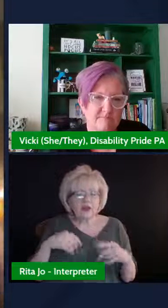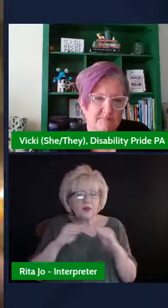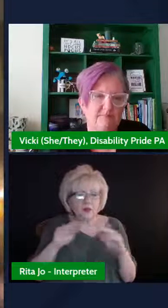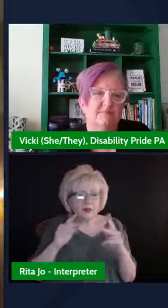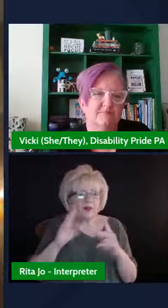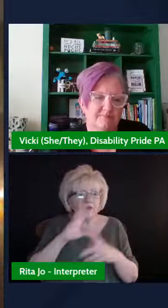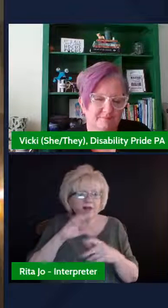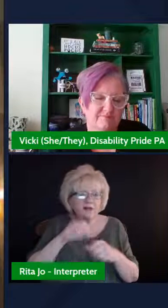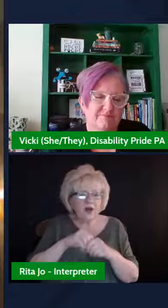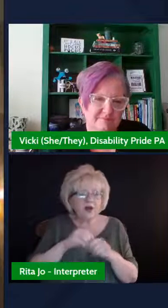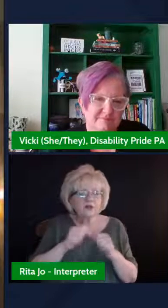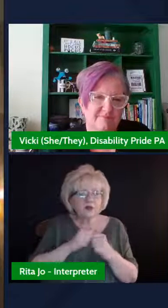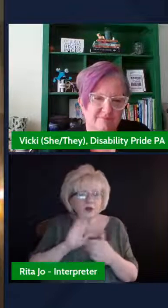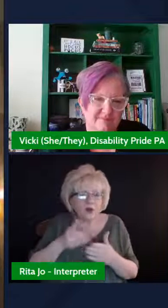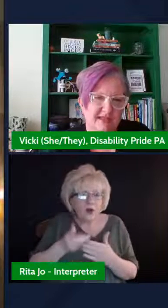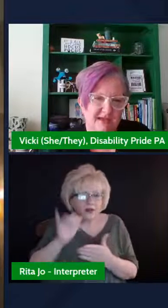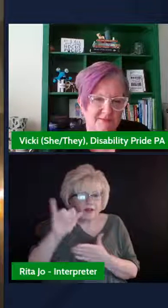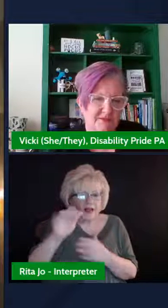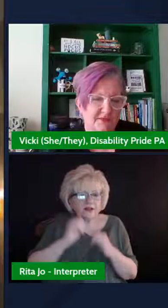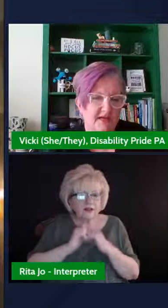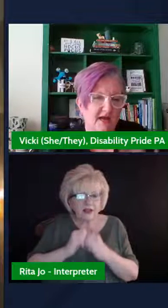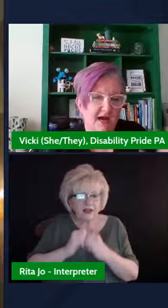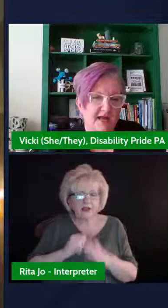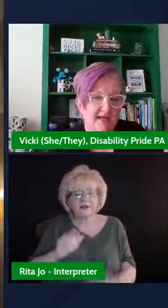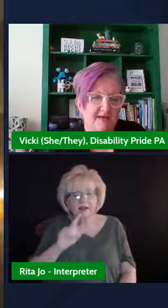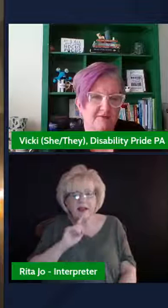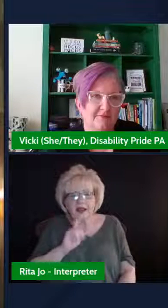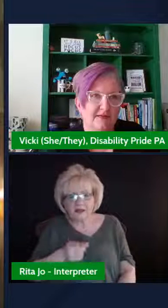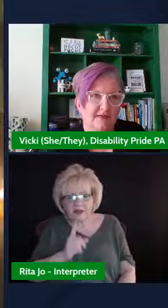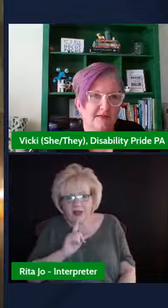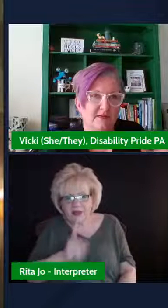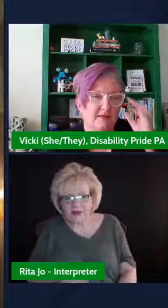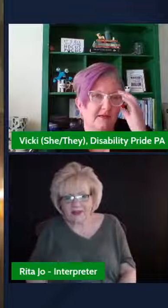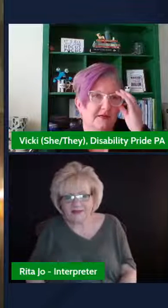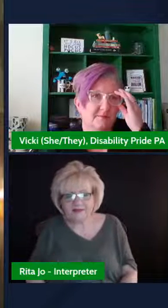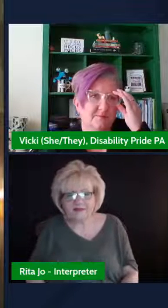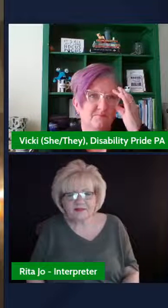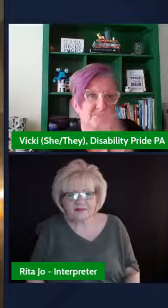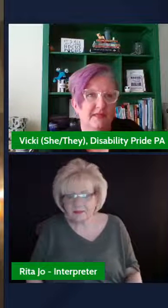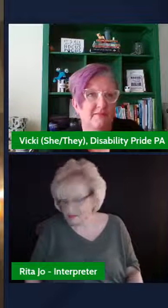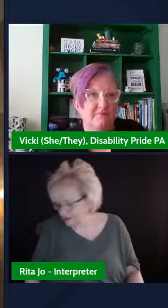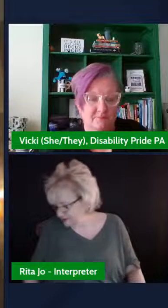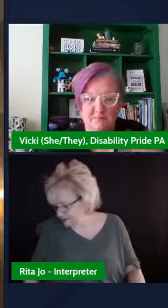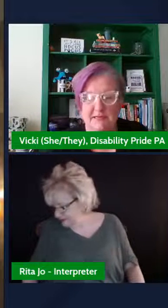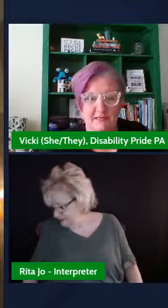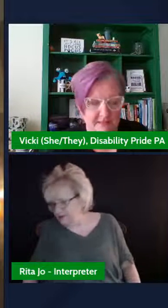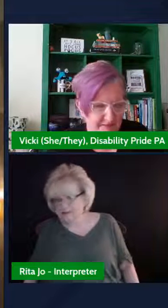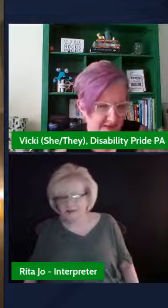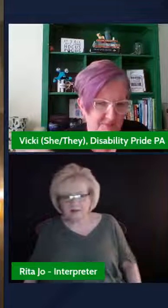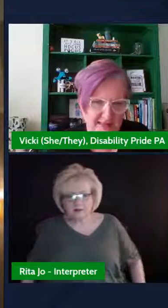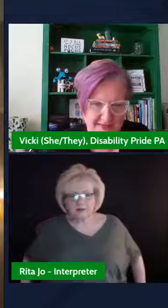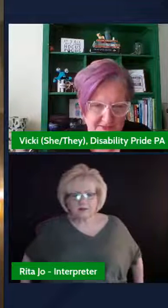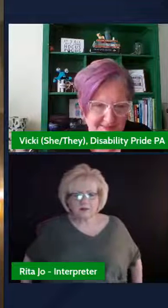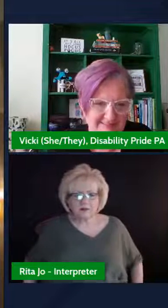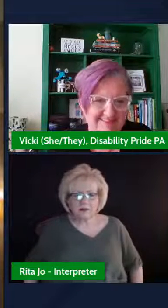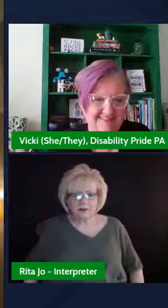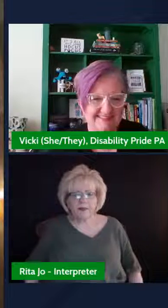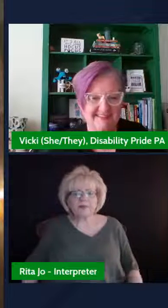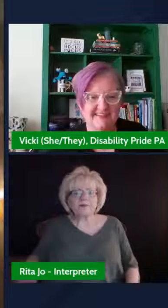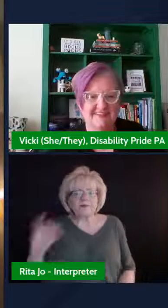all of that together. Absolutely. I have, um, being event